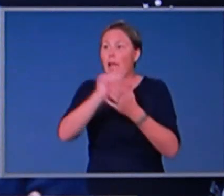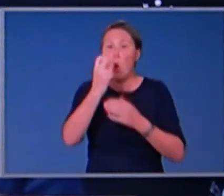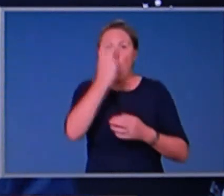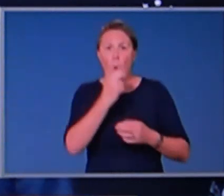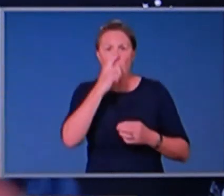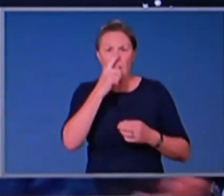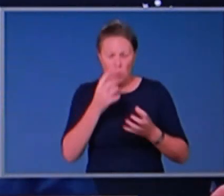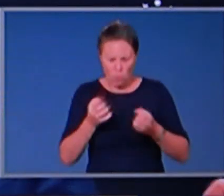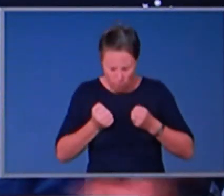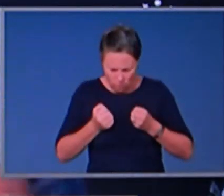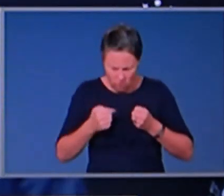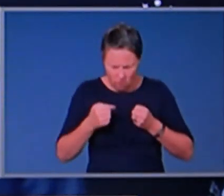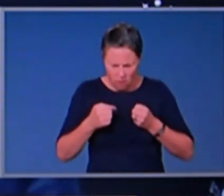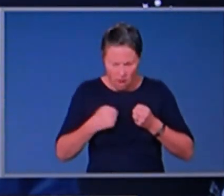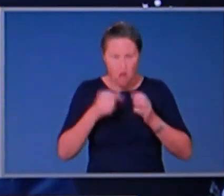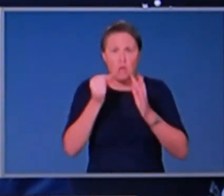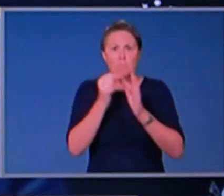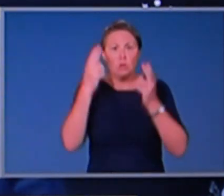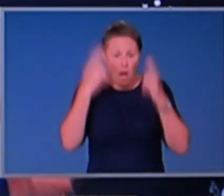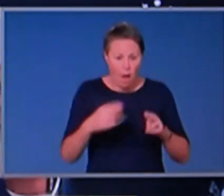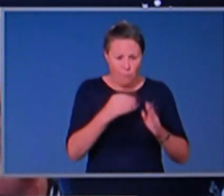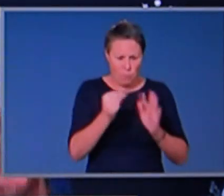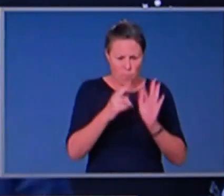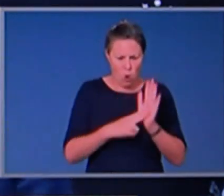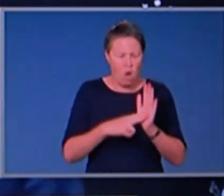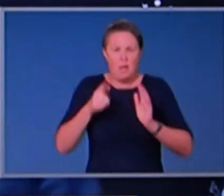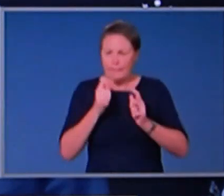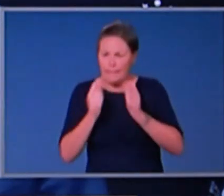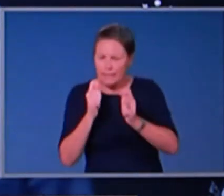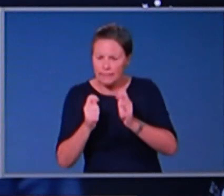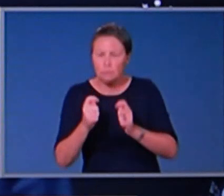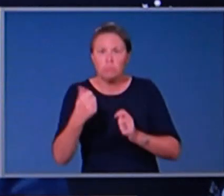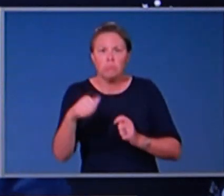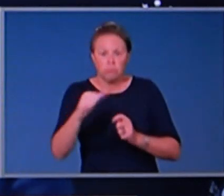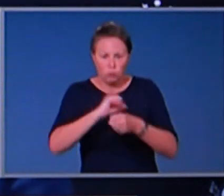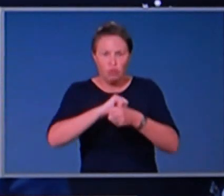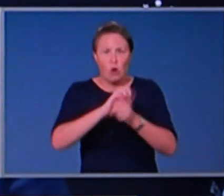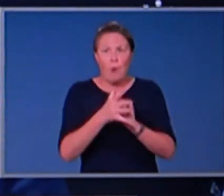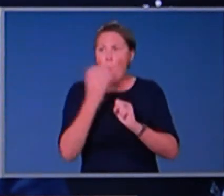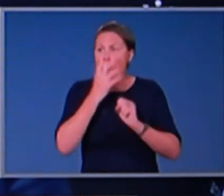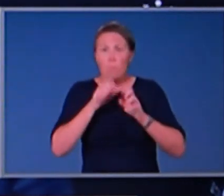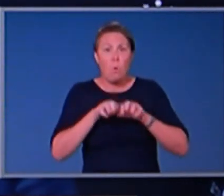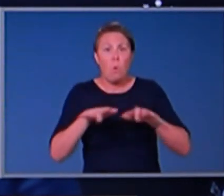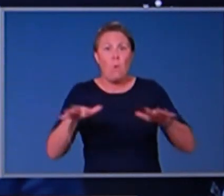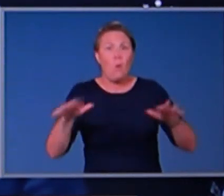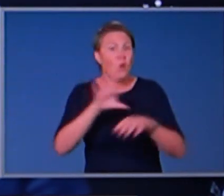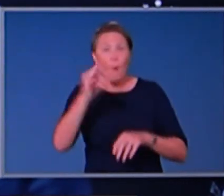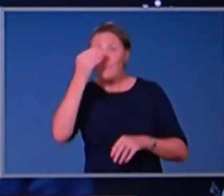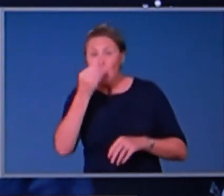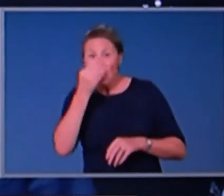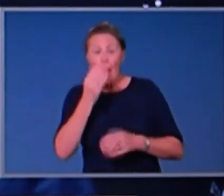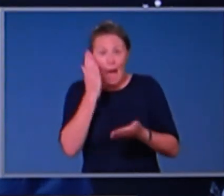they realise it, they test broadly and they find it's widespread. We have never been in that situation and we have no intention of being in